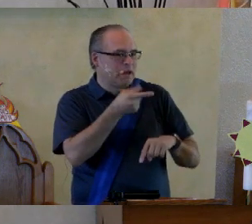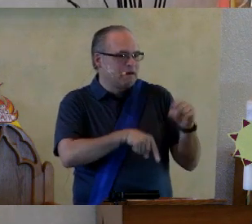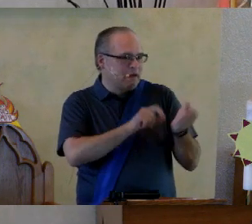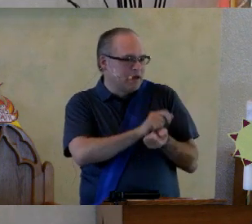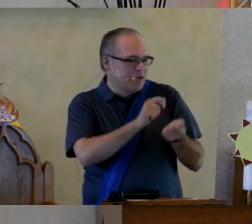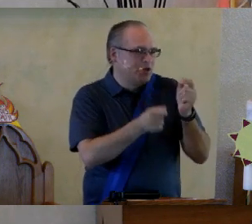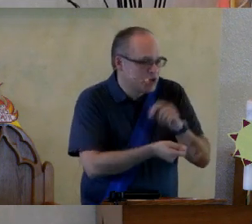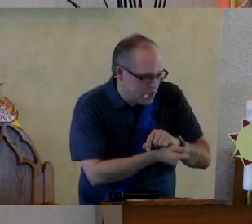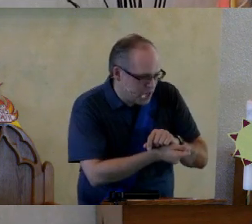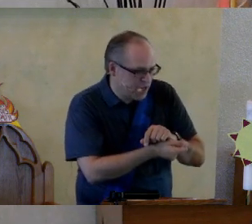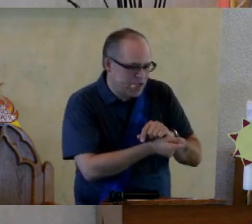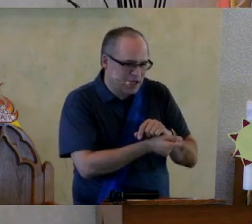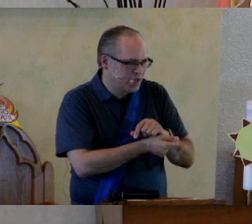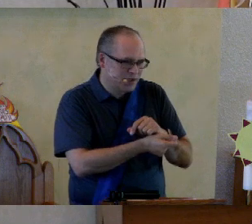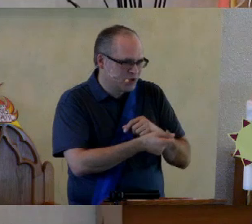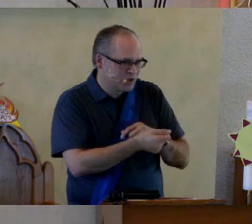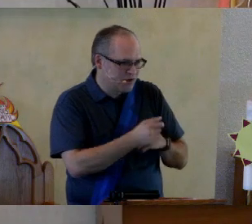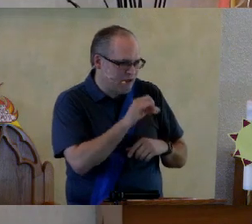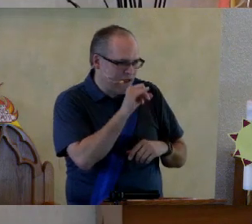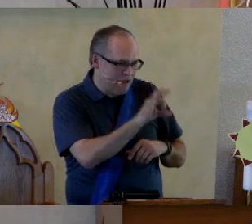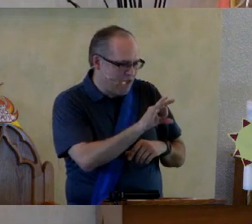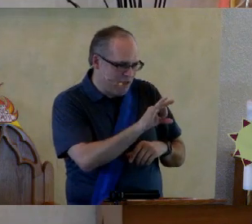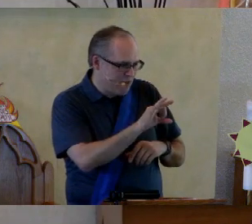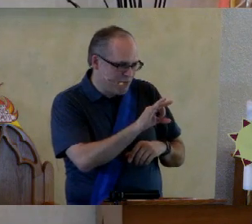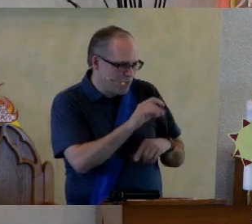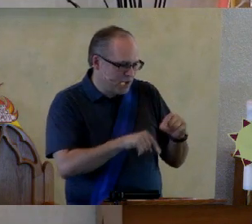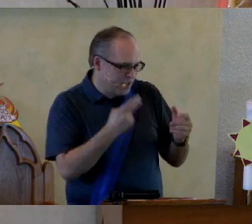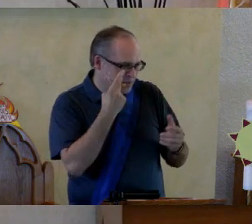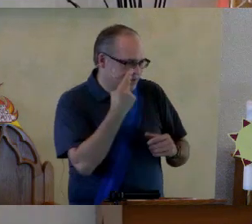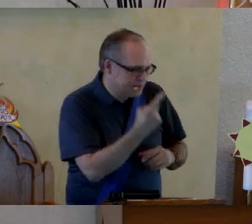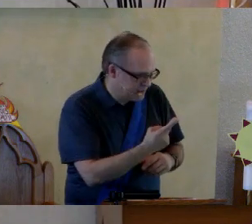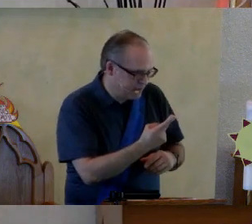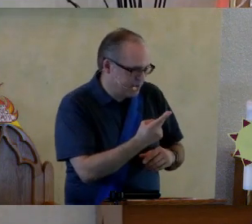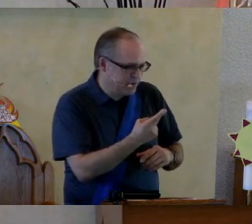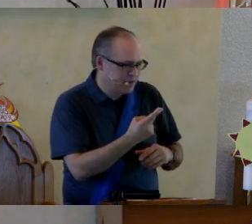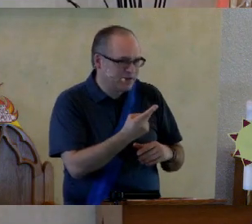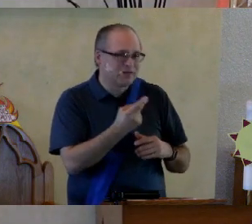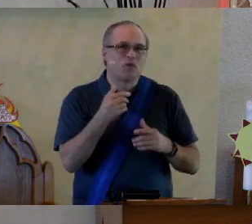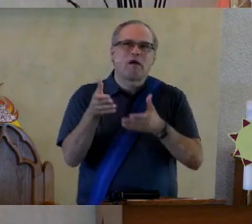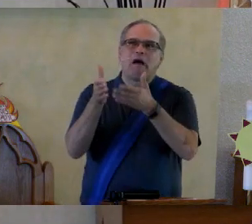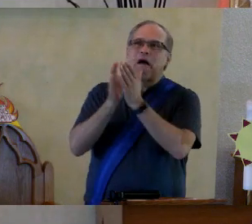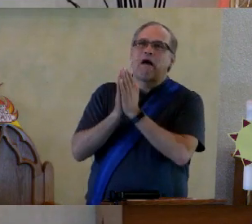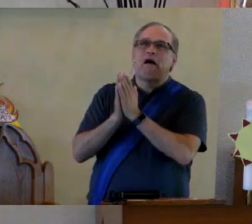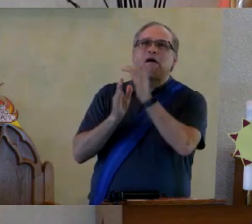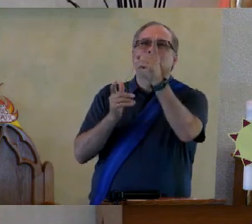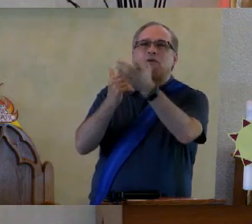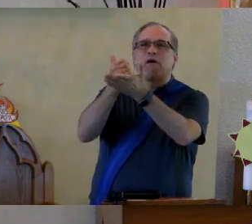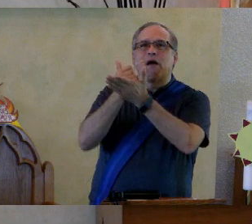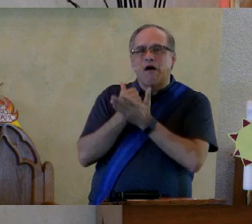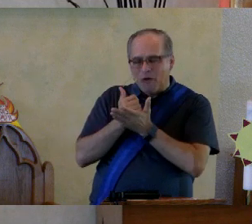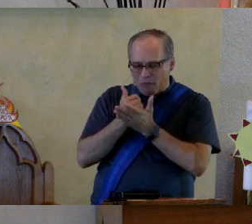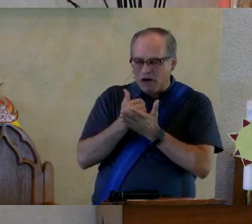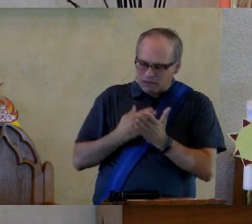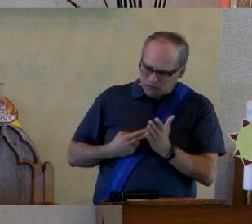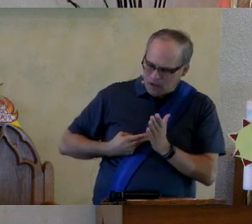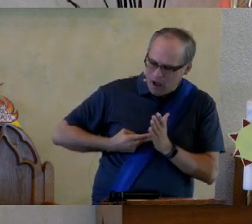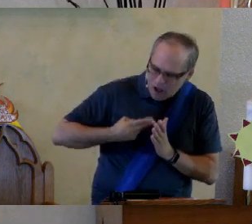So help us, Lord, to be honest about our confessions,